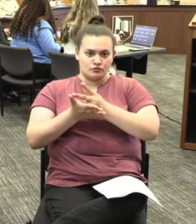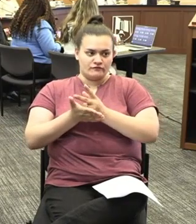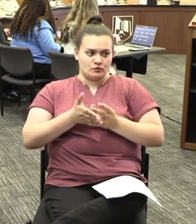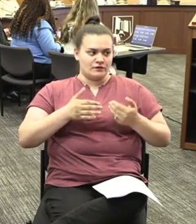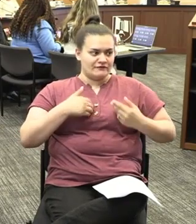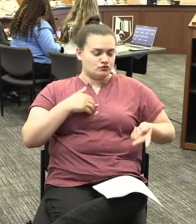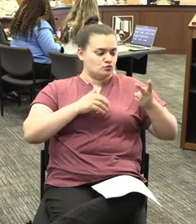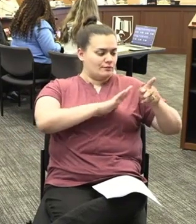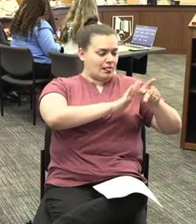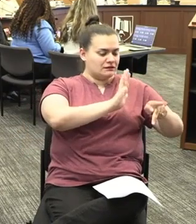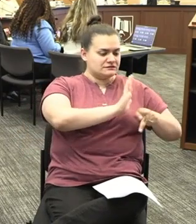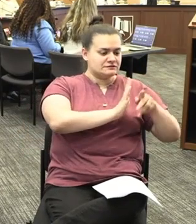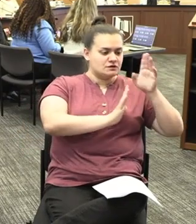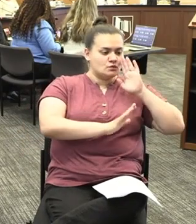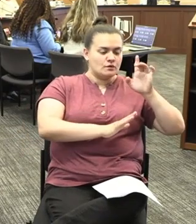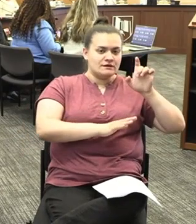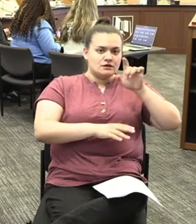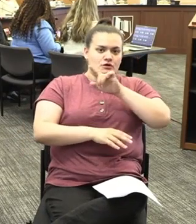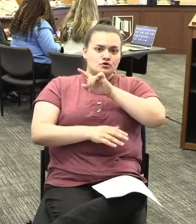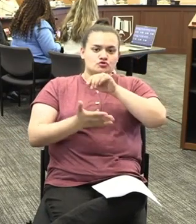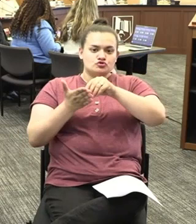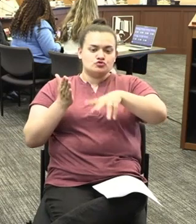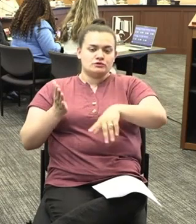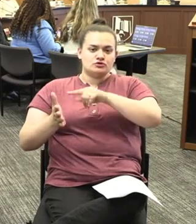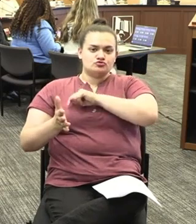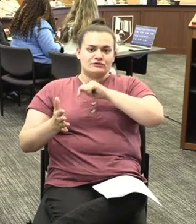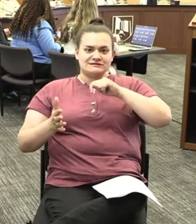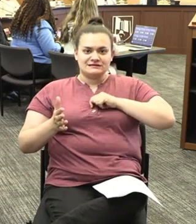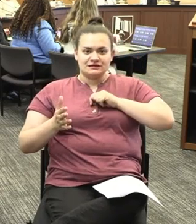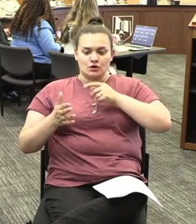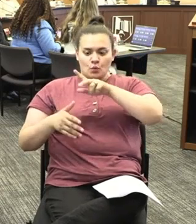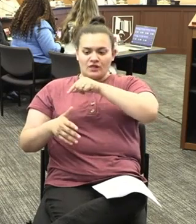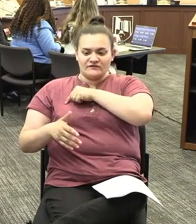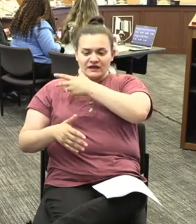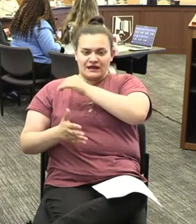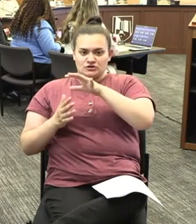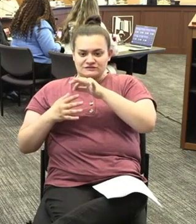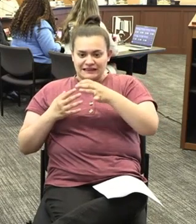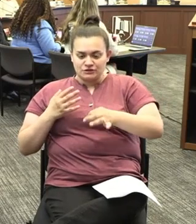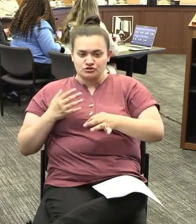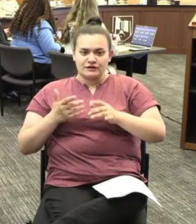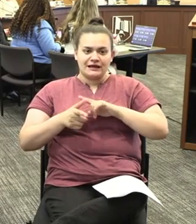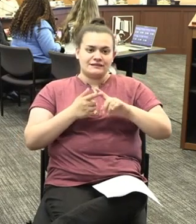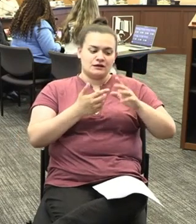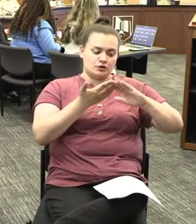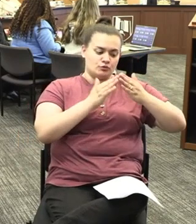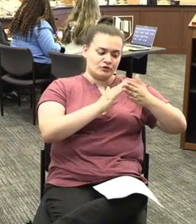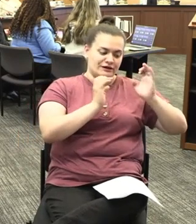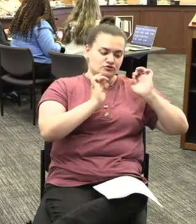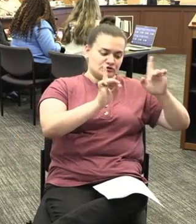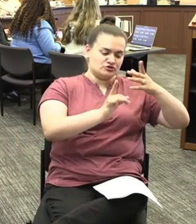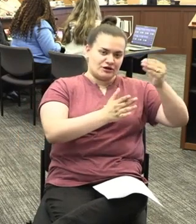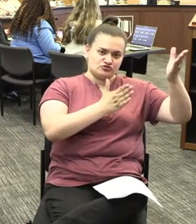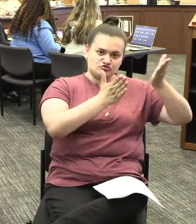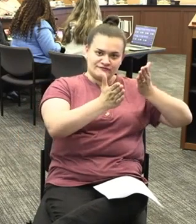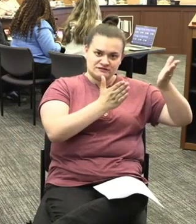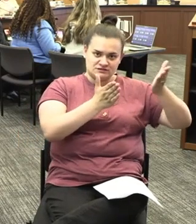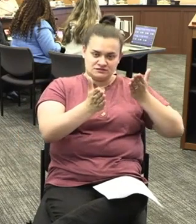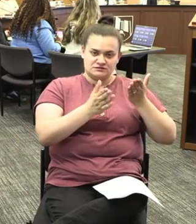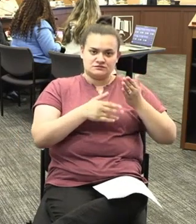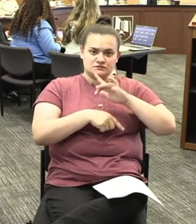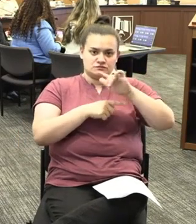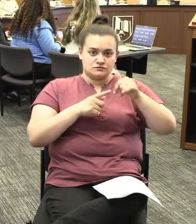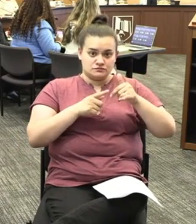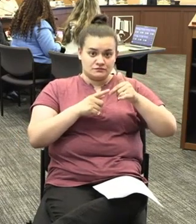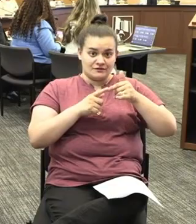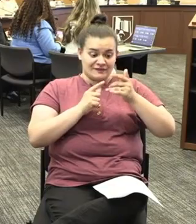are going to be the student trustee qualification and selection, as well as the community education and community services. Once we get